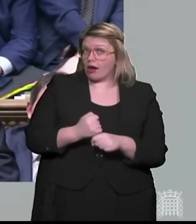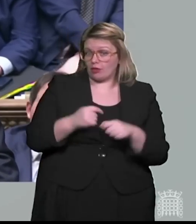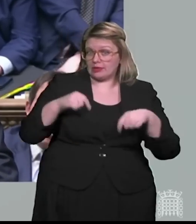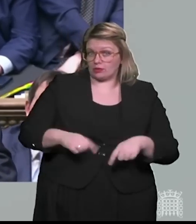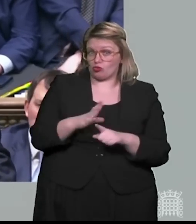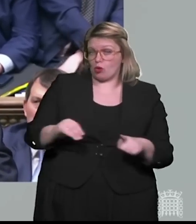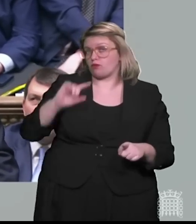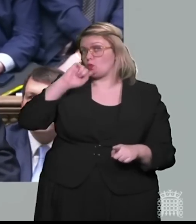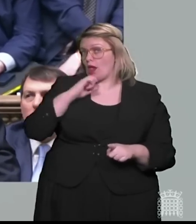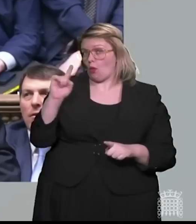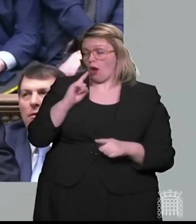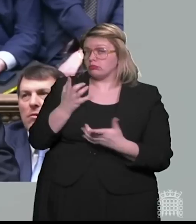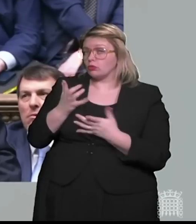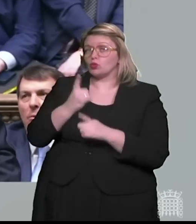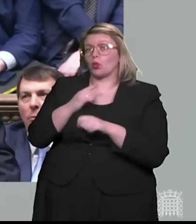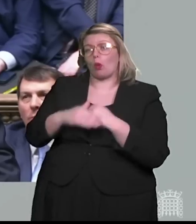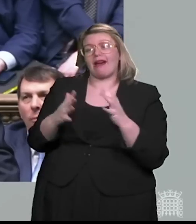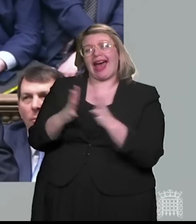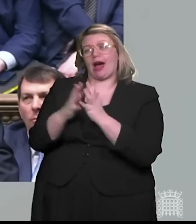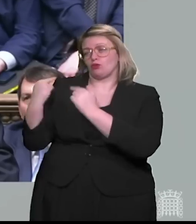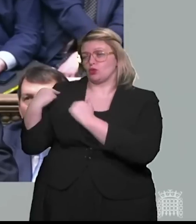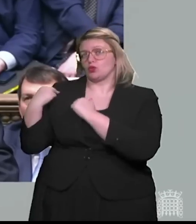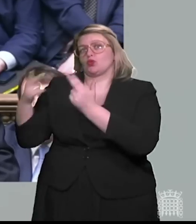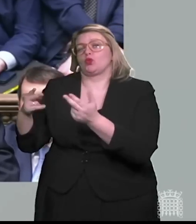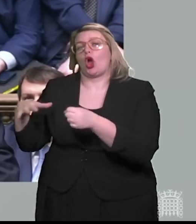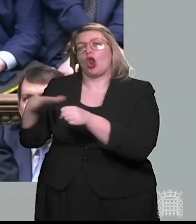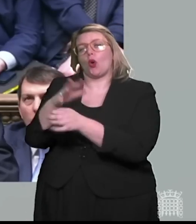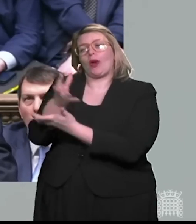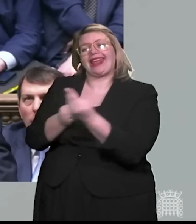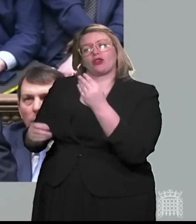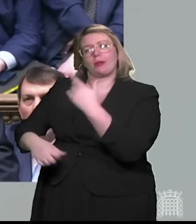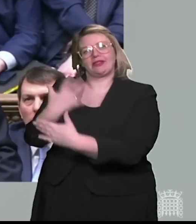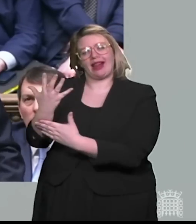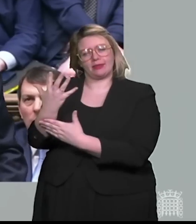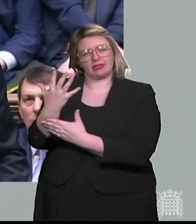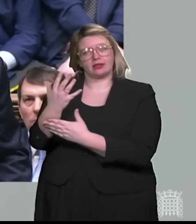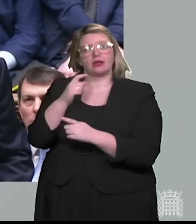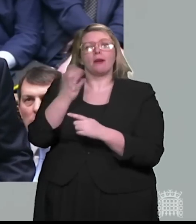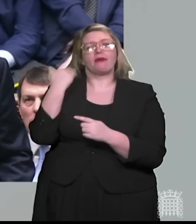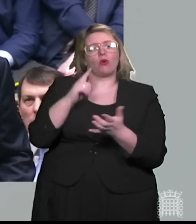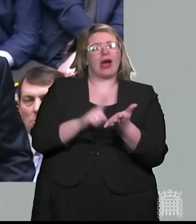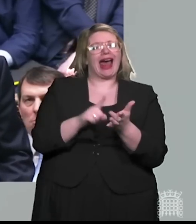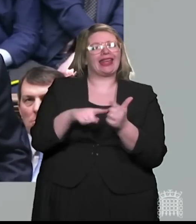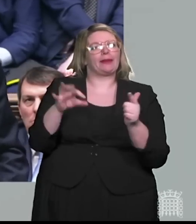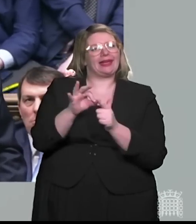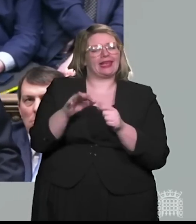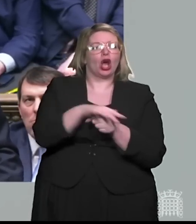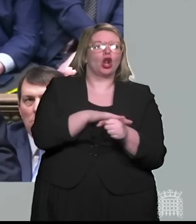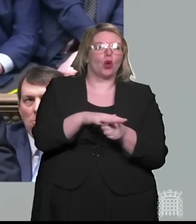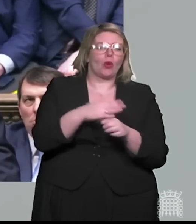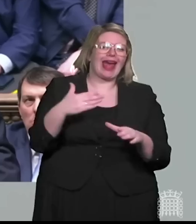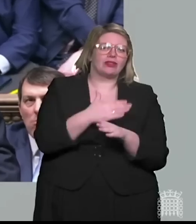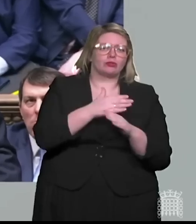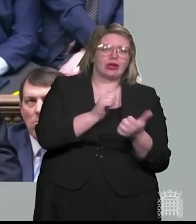on transferring responsibilities for local economic development from local enterprise partnerships to local